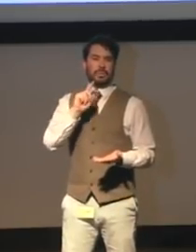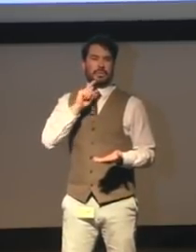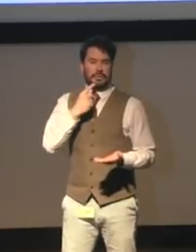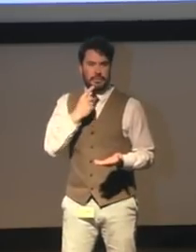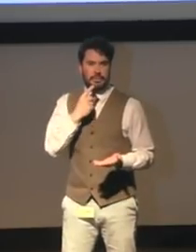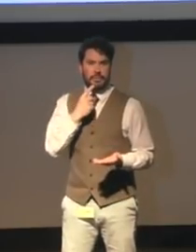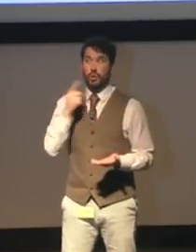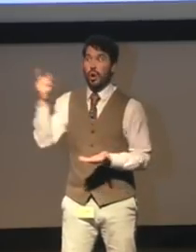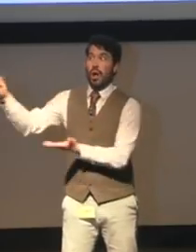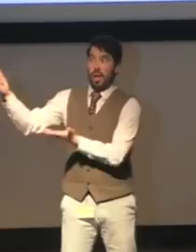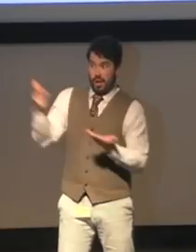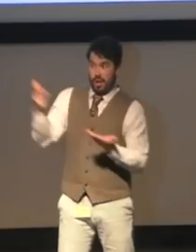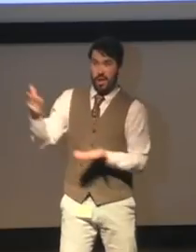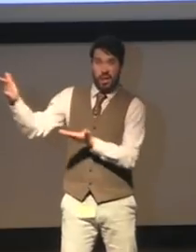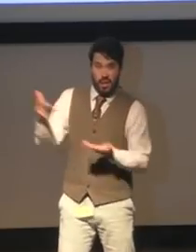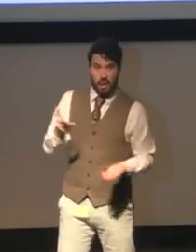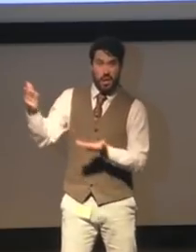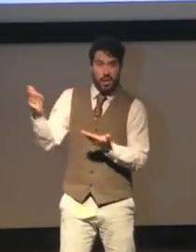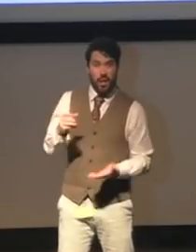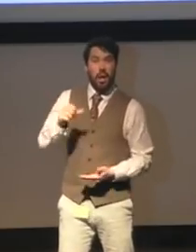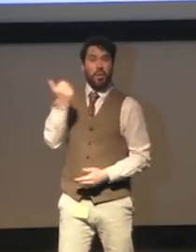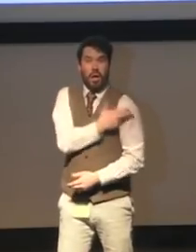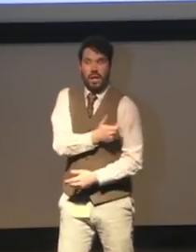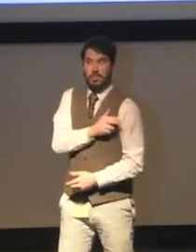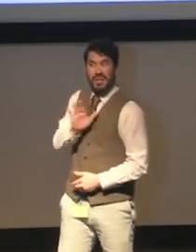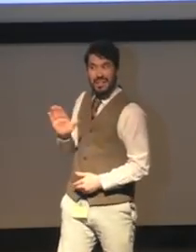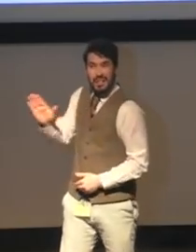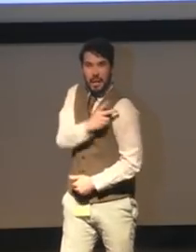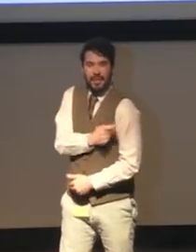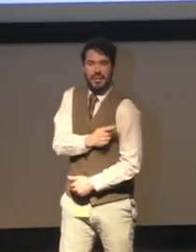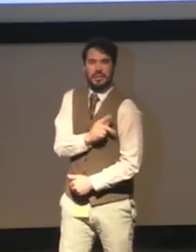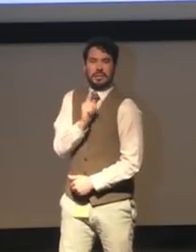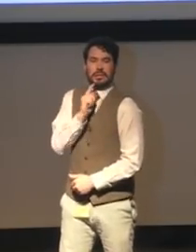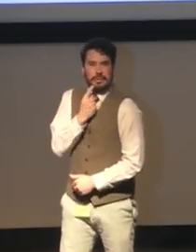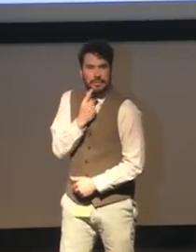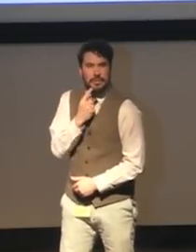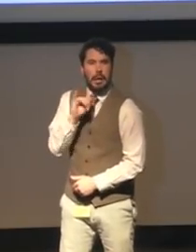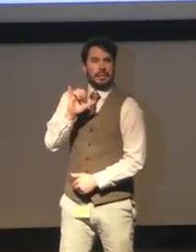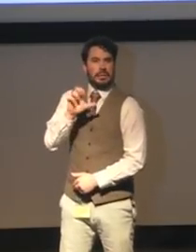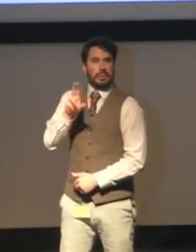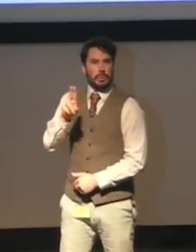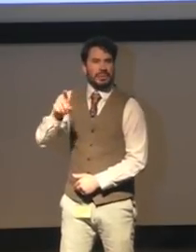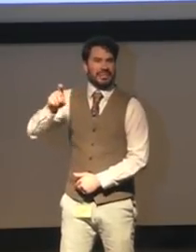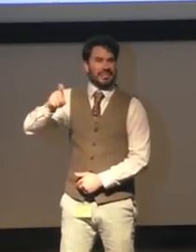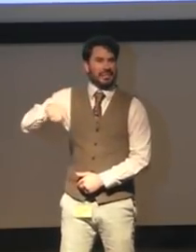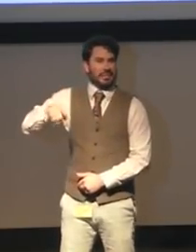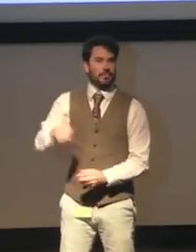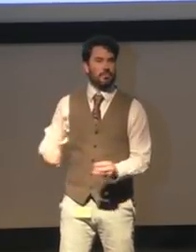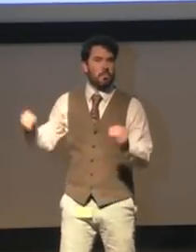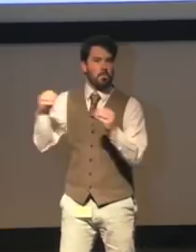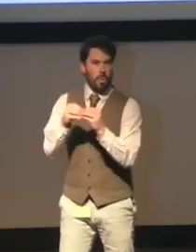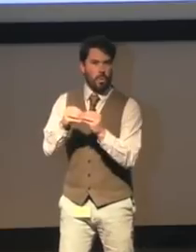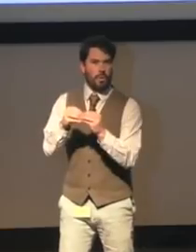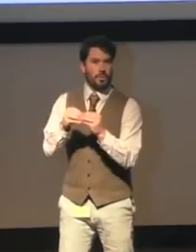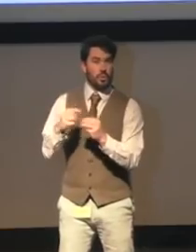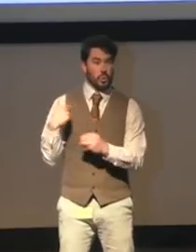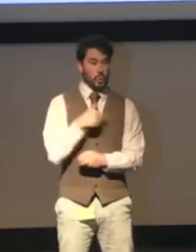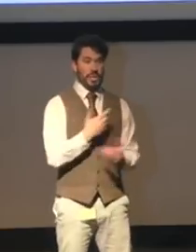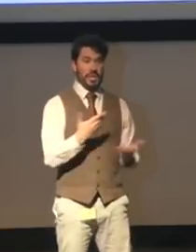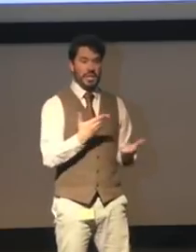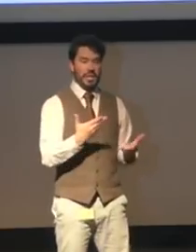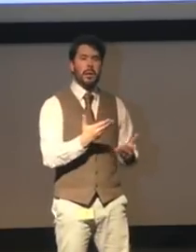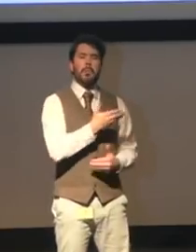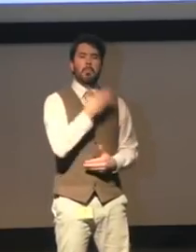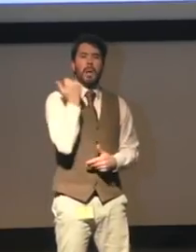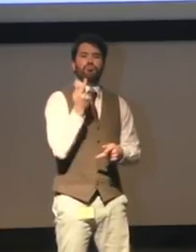of ICU care to us than I think we would have achieved if we had not been taking patients from other parts of the other health systems in